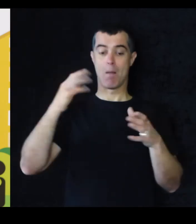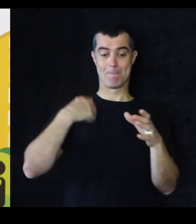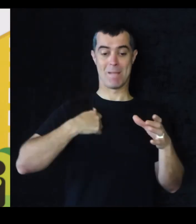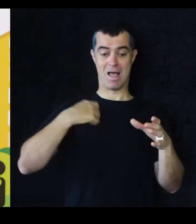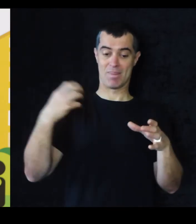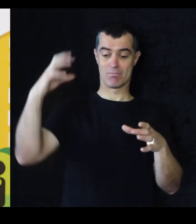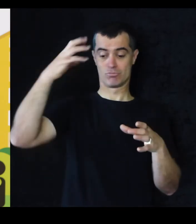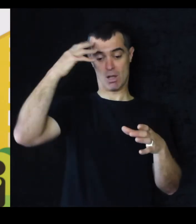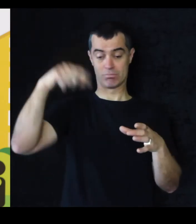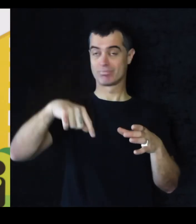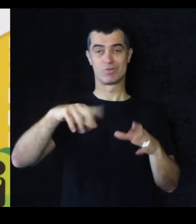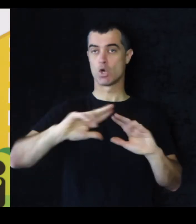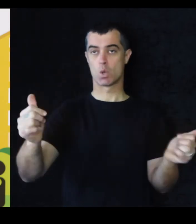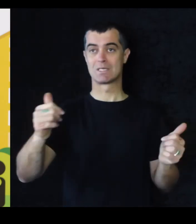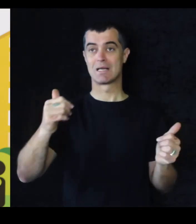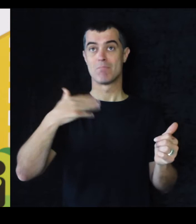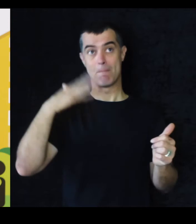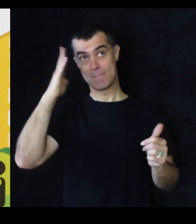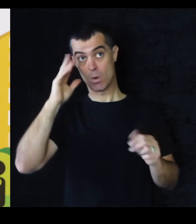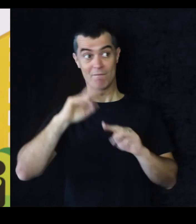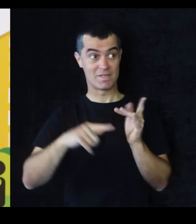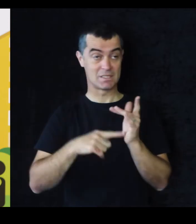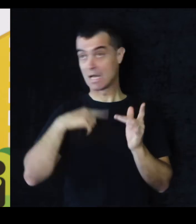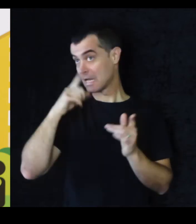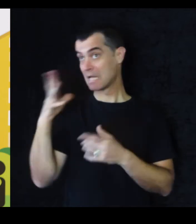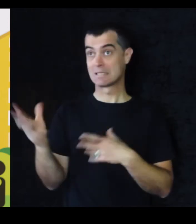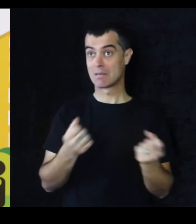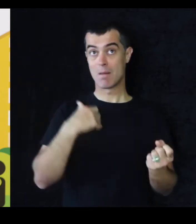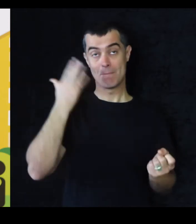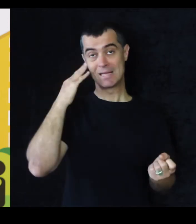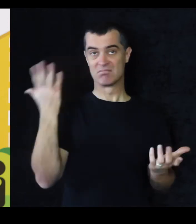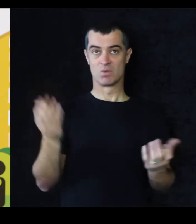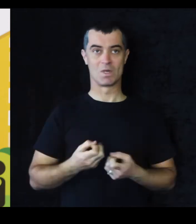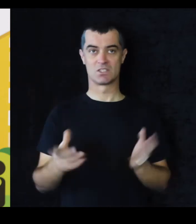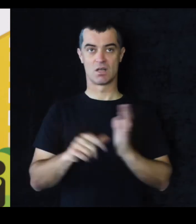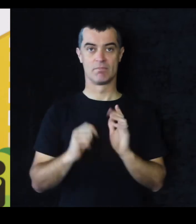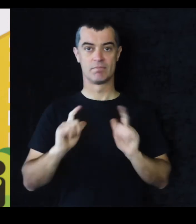will fit. If I can't take my bed, it's quite pointless.